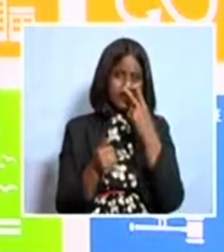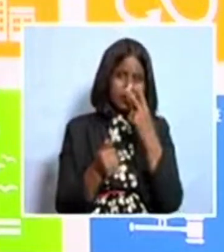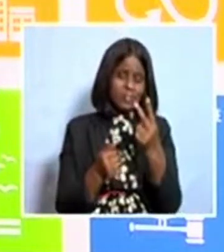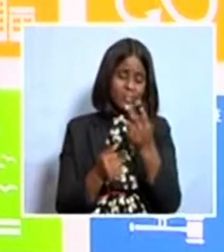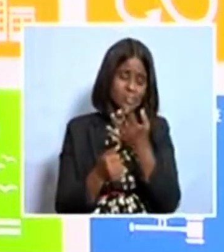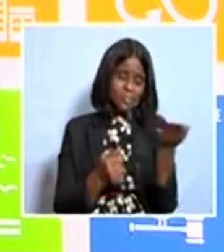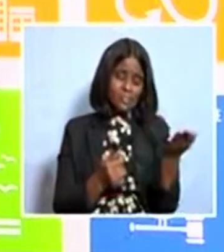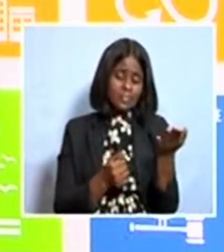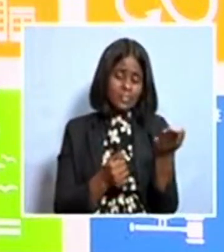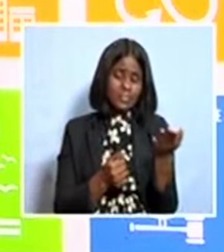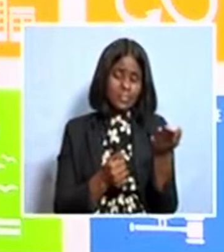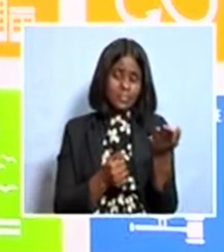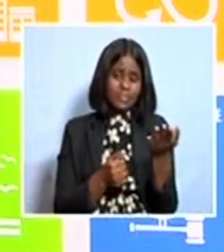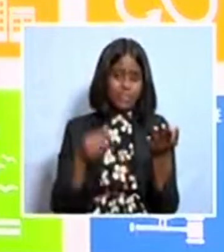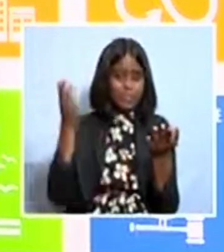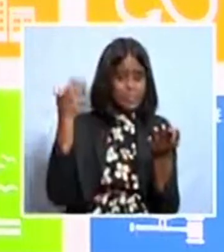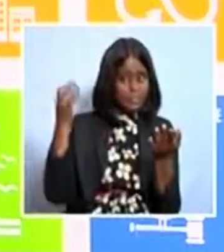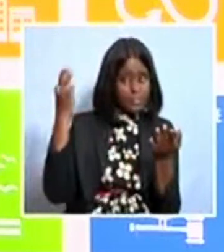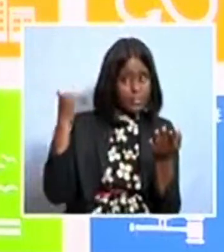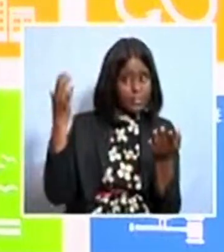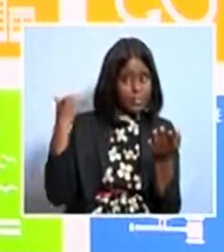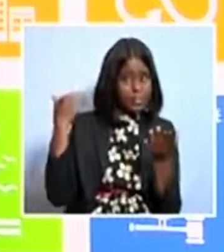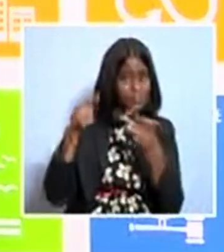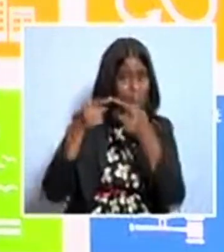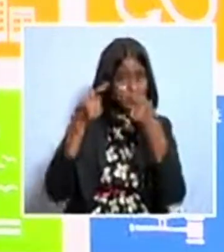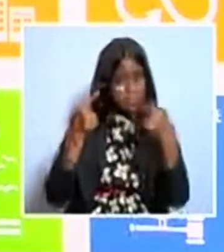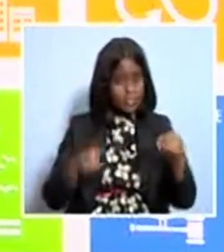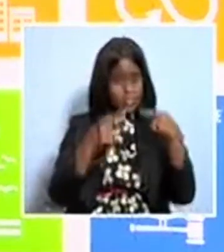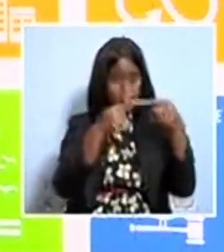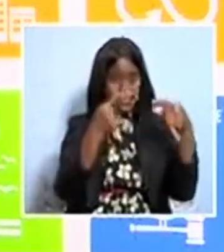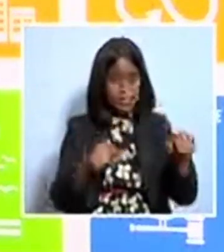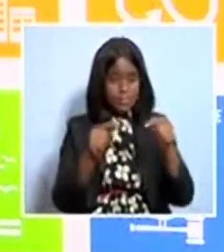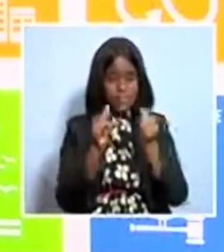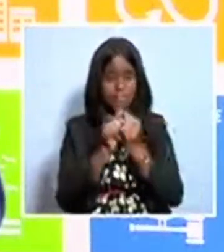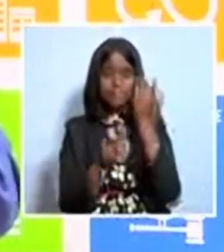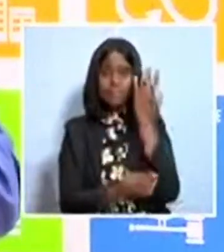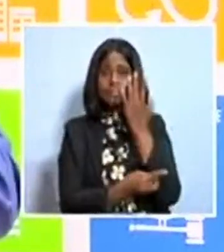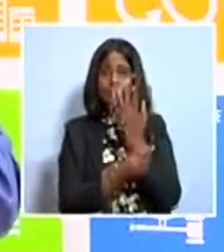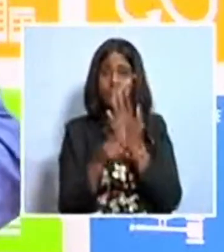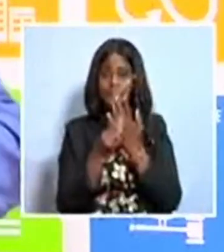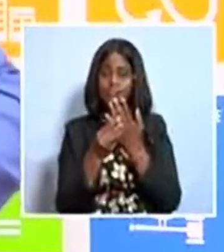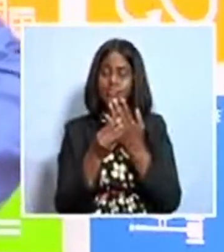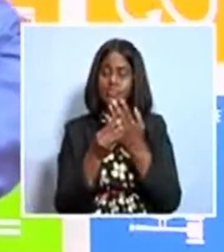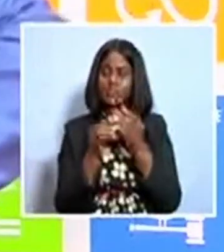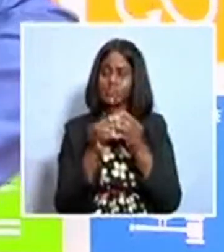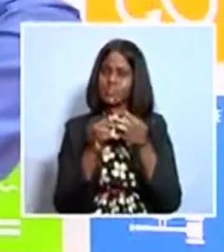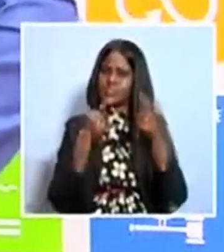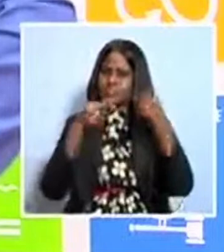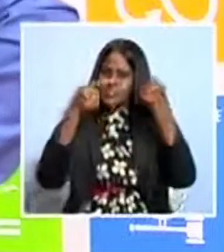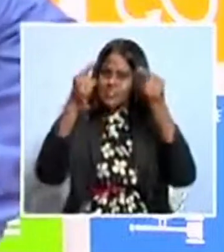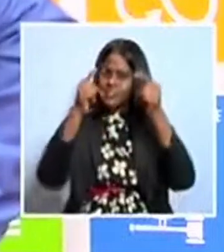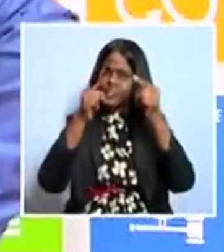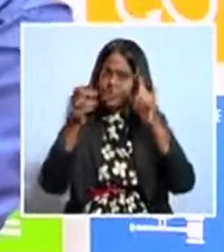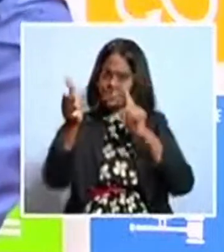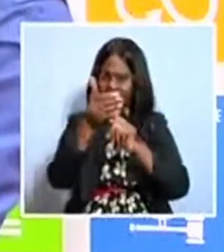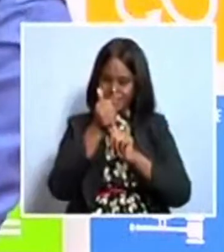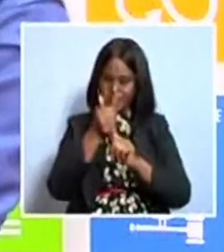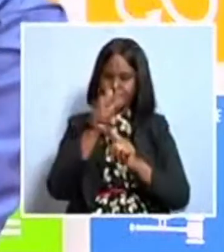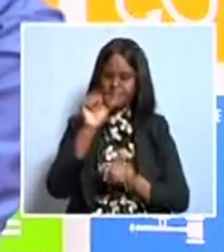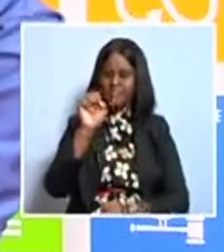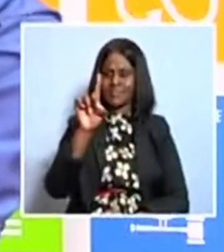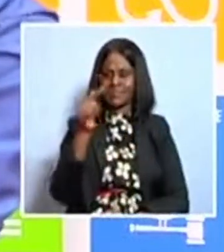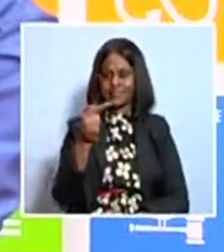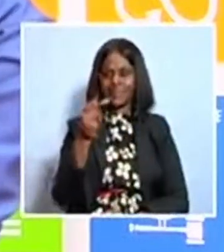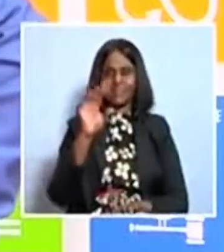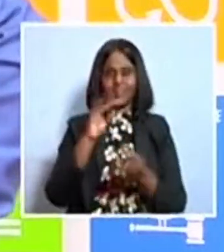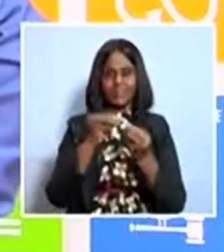the past trend in terms of the progress towards attaining the SDG number 9